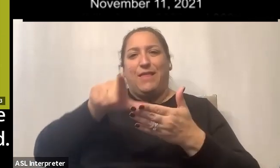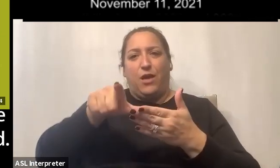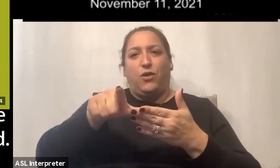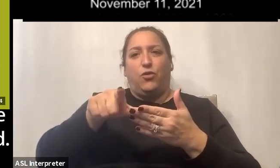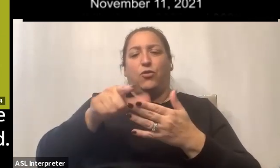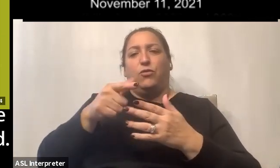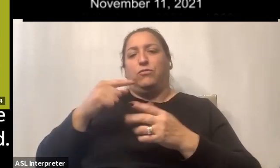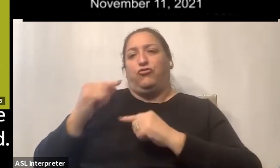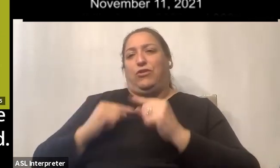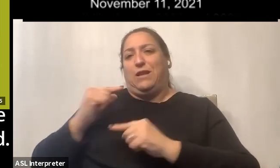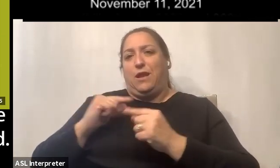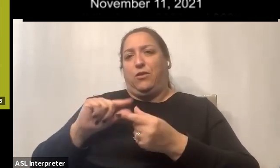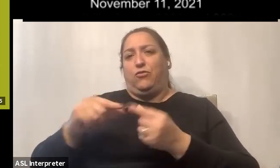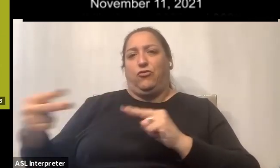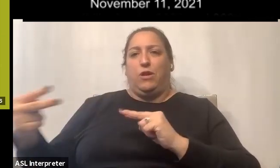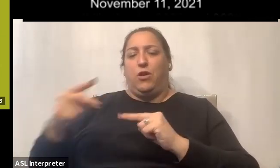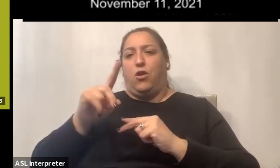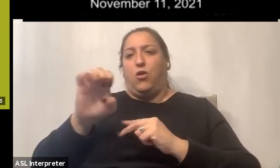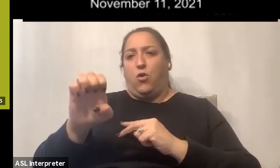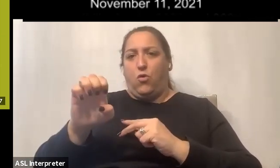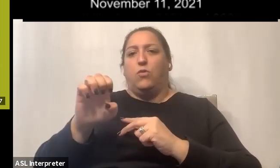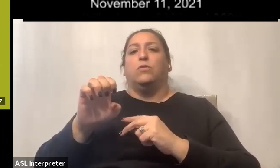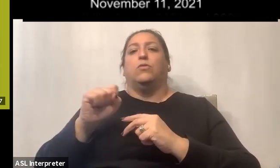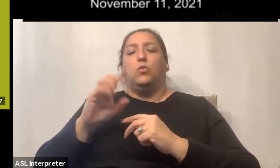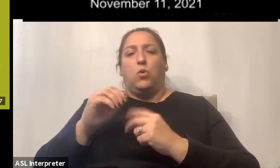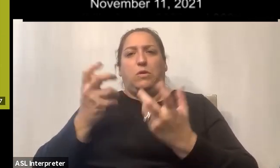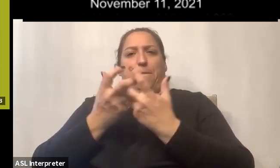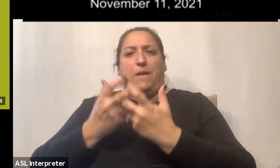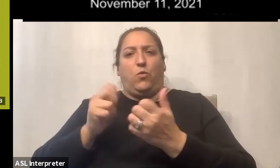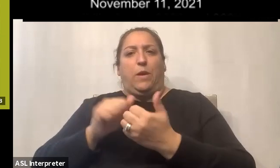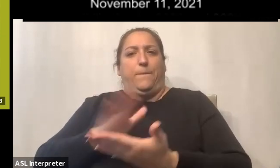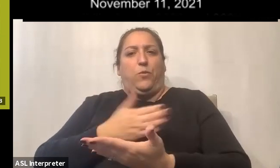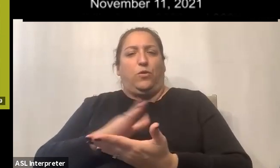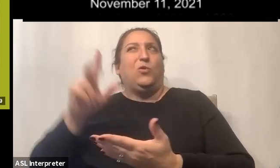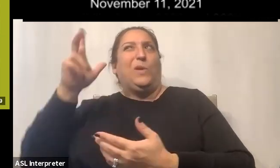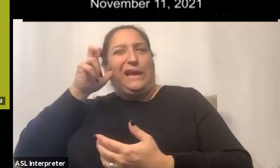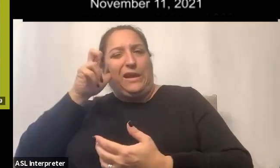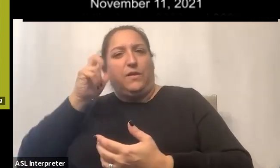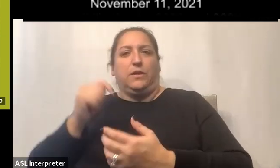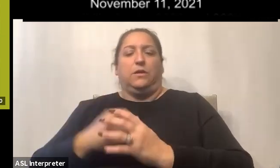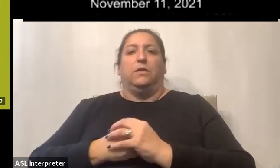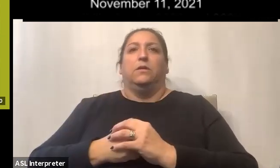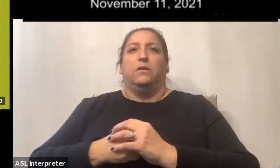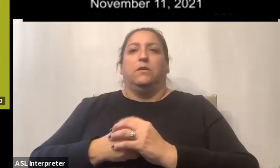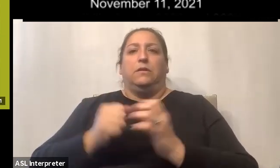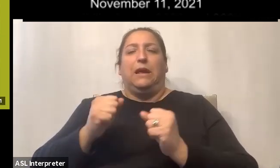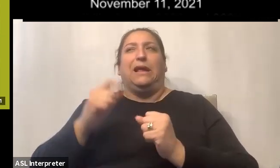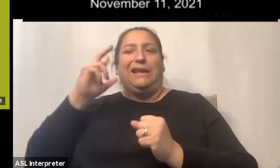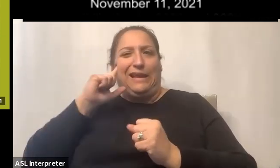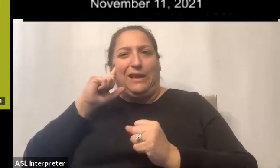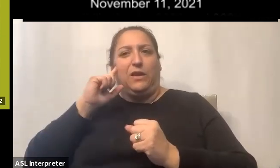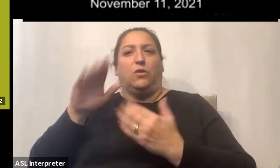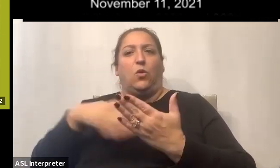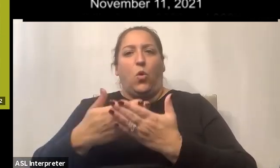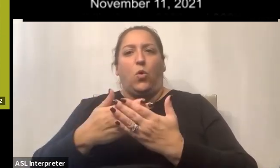genetic code is converted into a sound code. So there you hear it out. You can basically hear the entire genetic